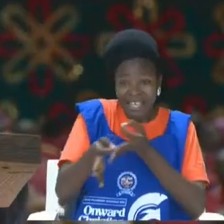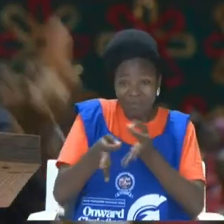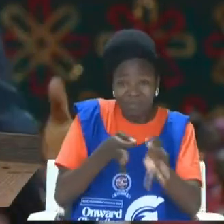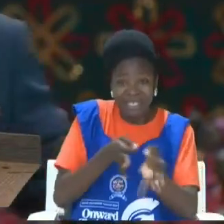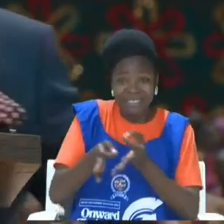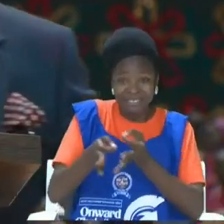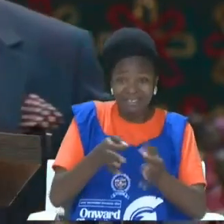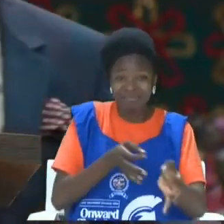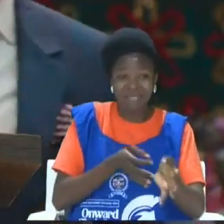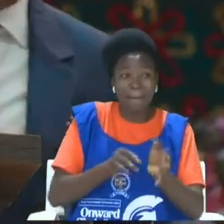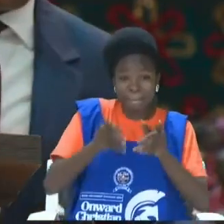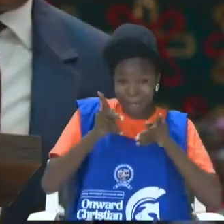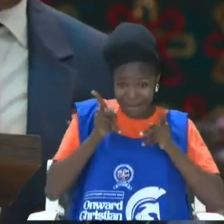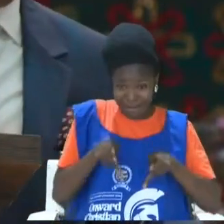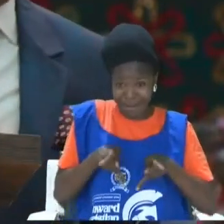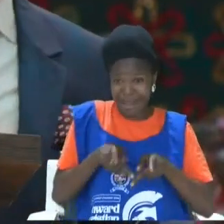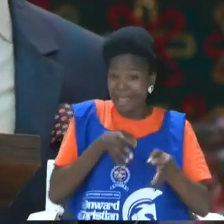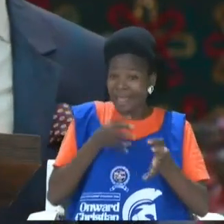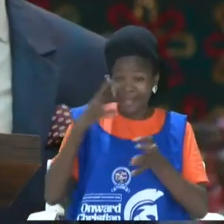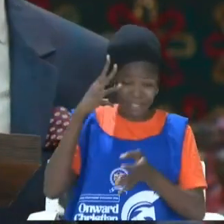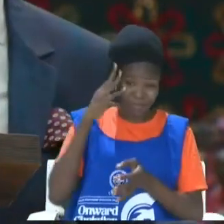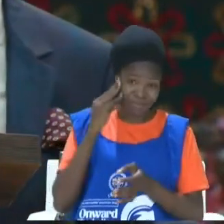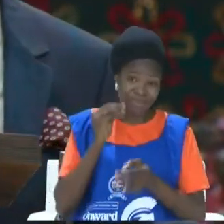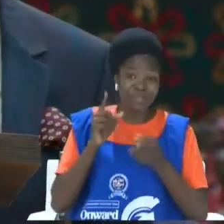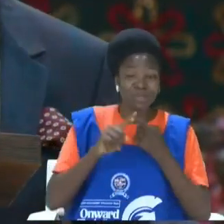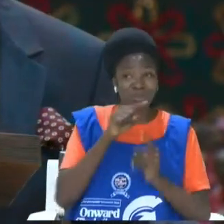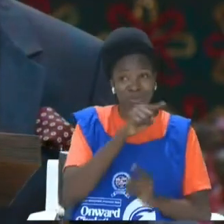personal experience to you.